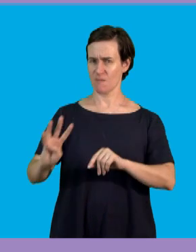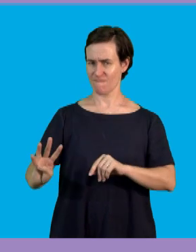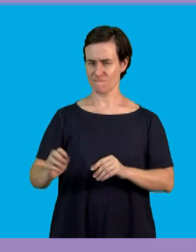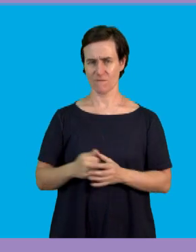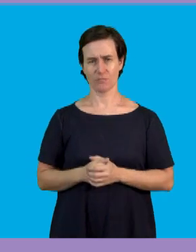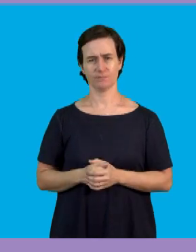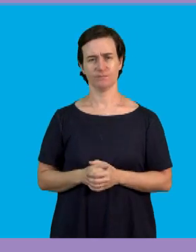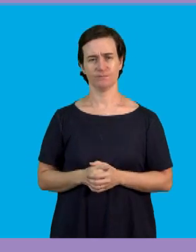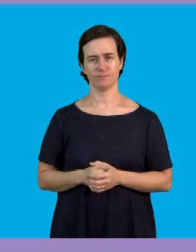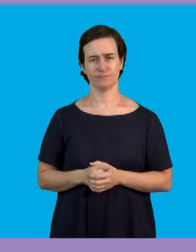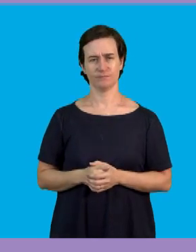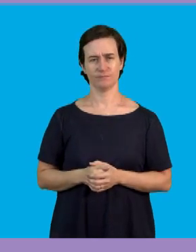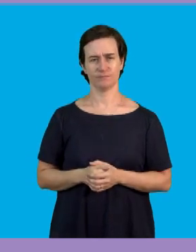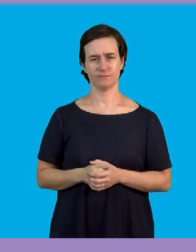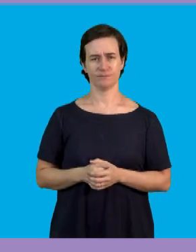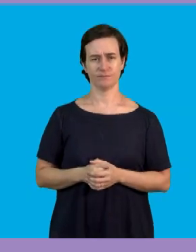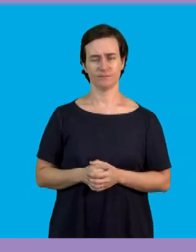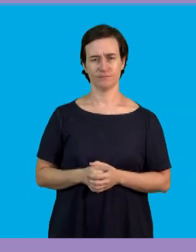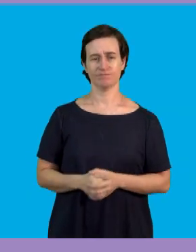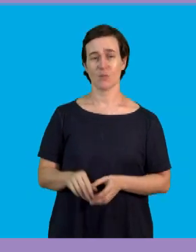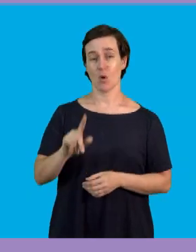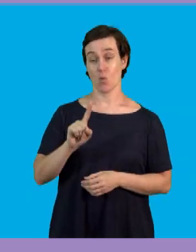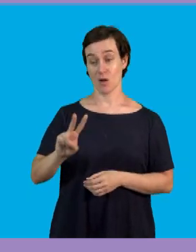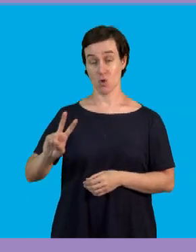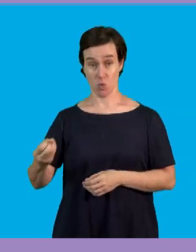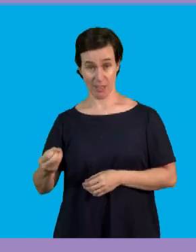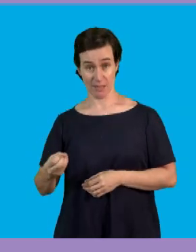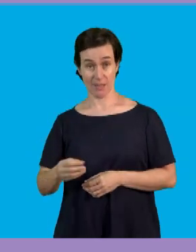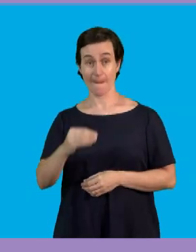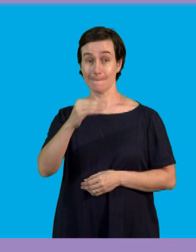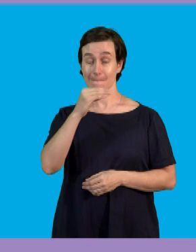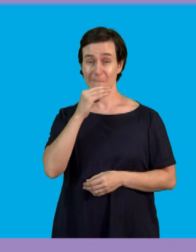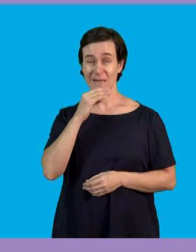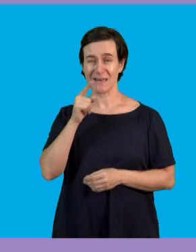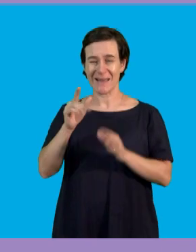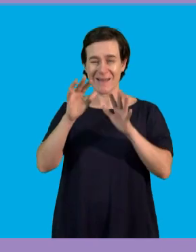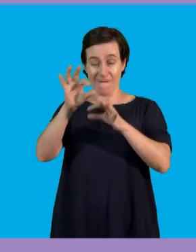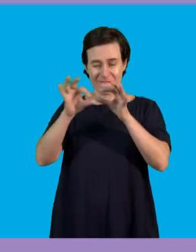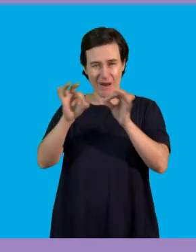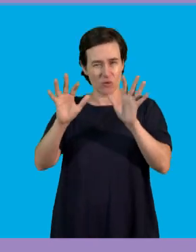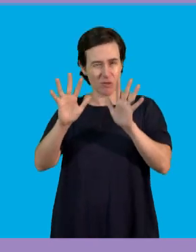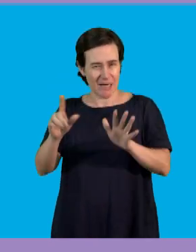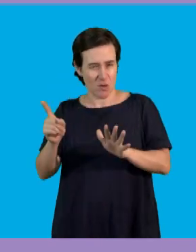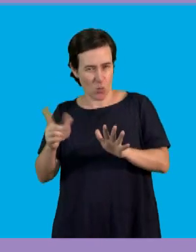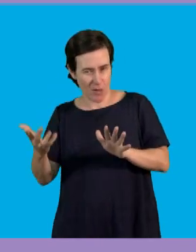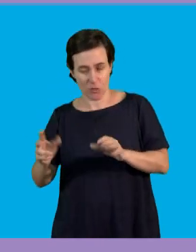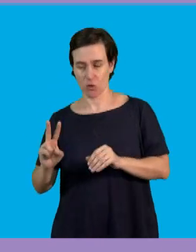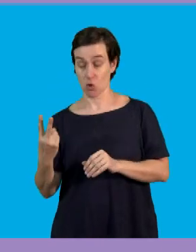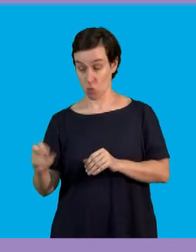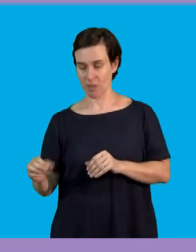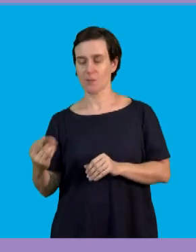multiplied by 4. That is 120. So that means we have 100 and we have 2